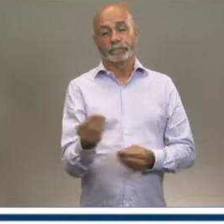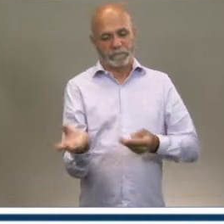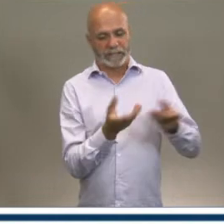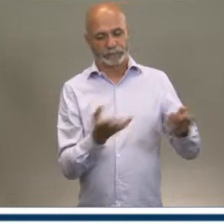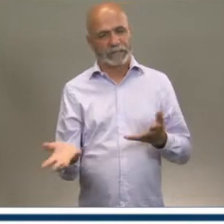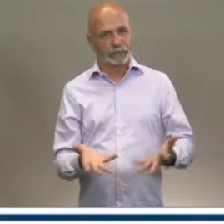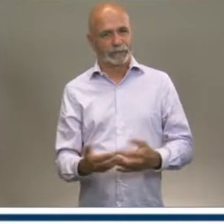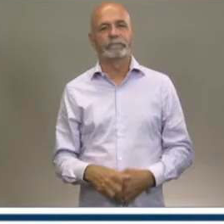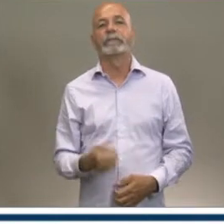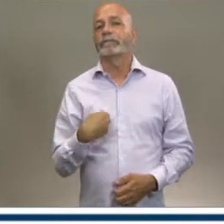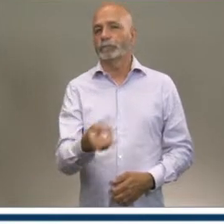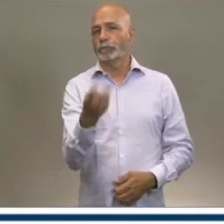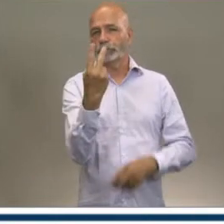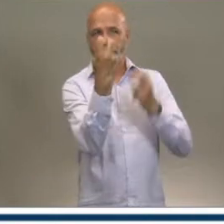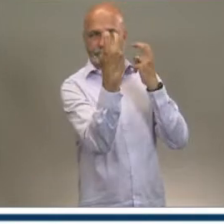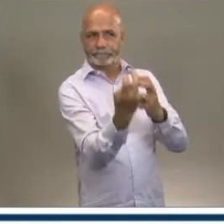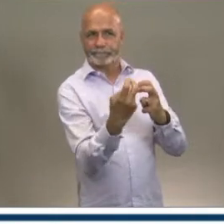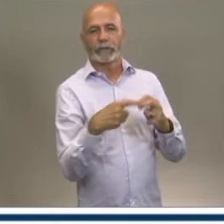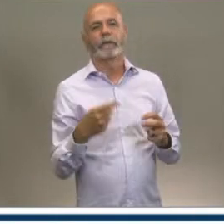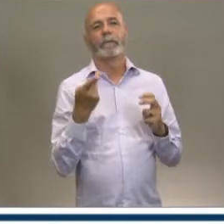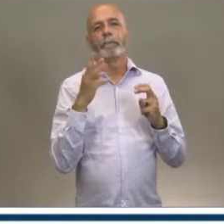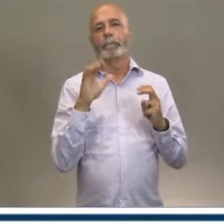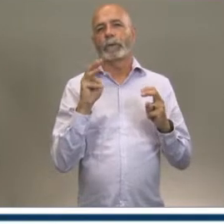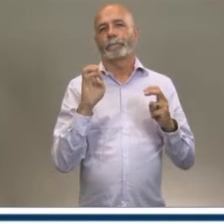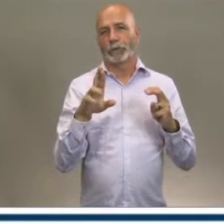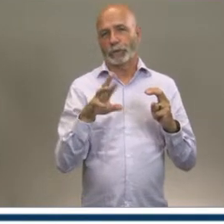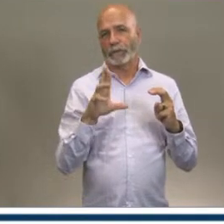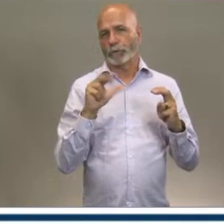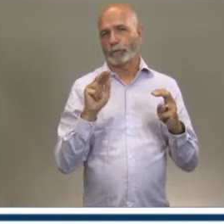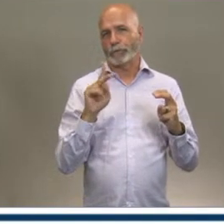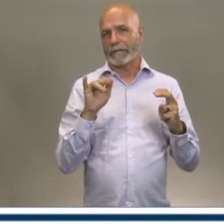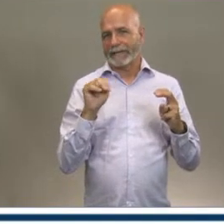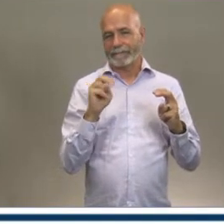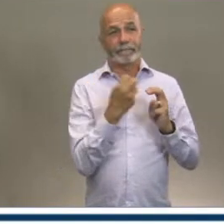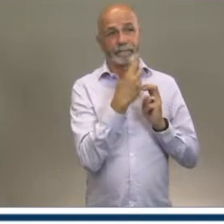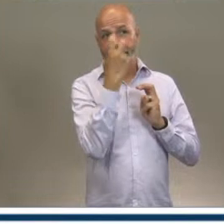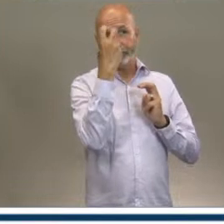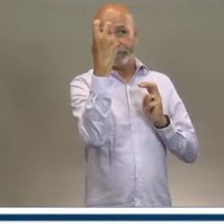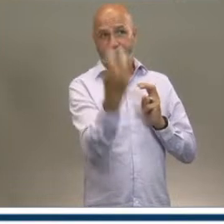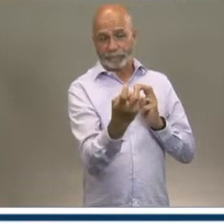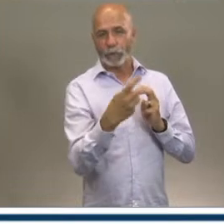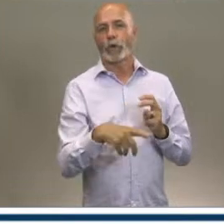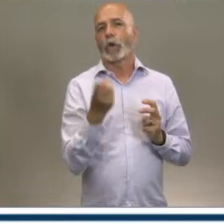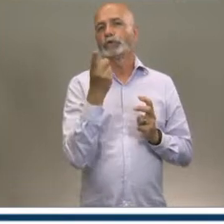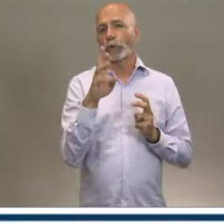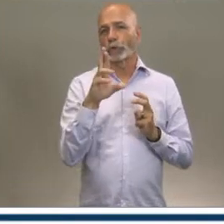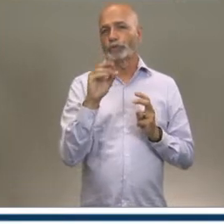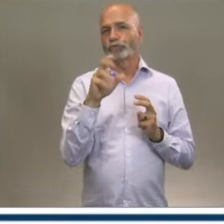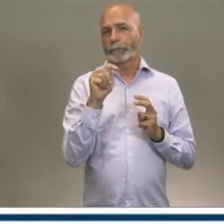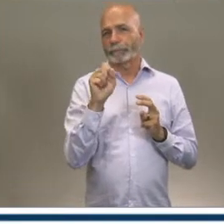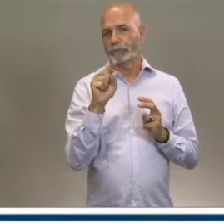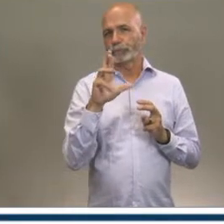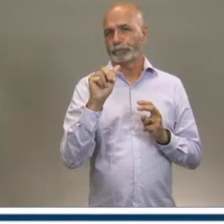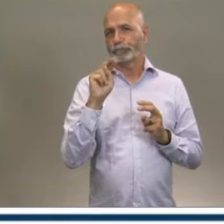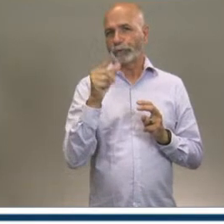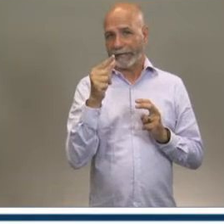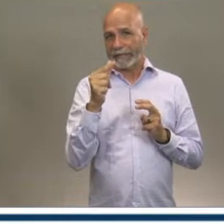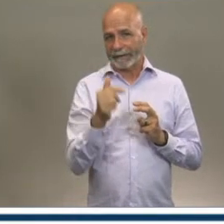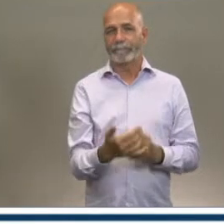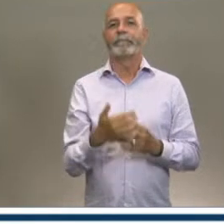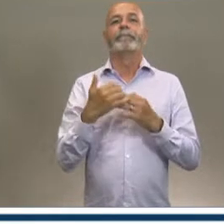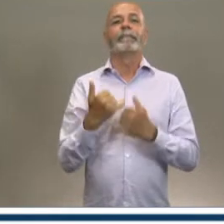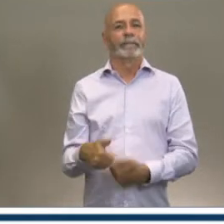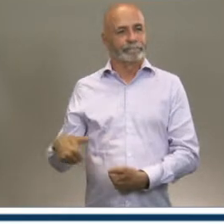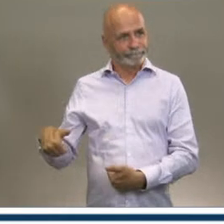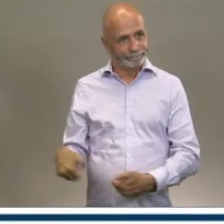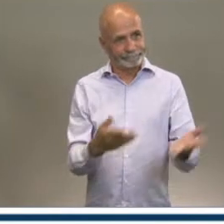me to introduce the Honourable Ian Rankin, Premier of Nova Scotia, and Dr. Robert Strang, Chief Medical Officer of Health for